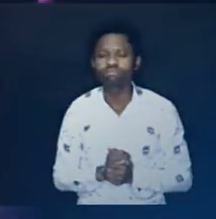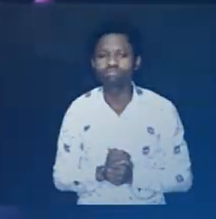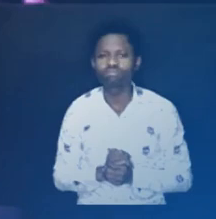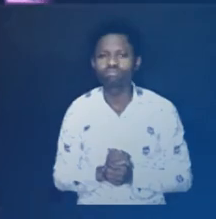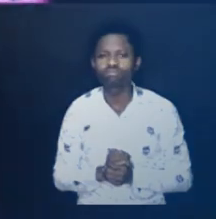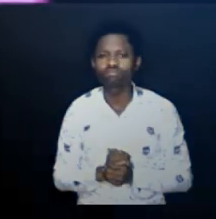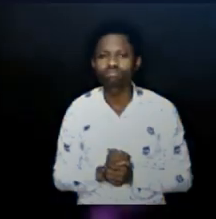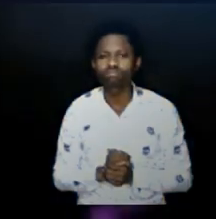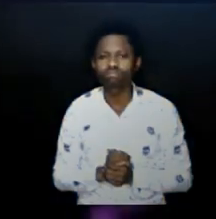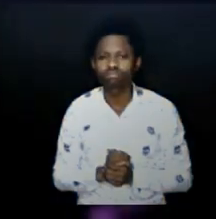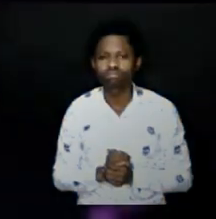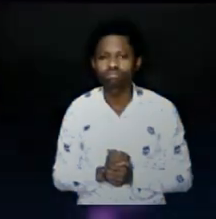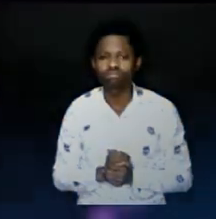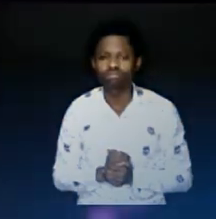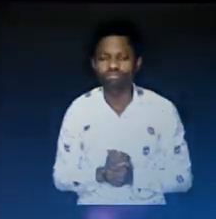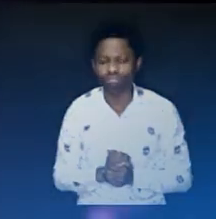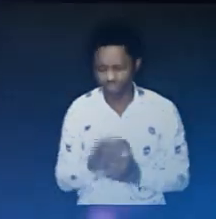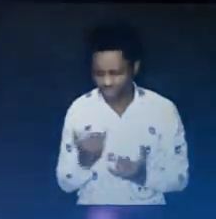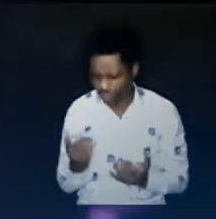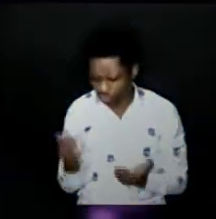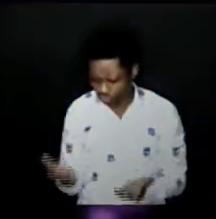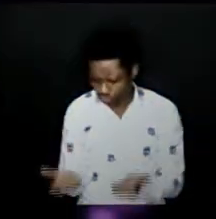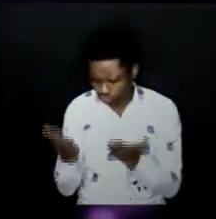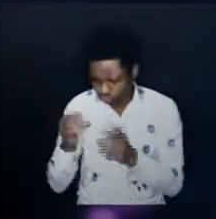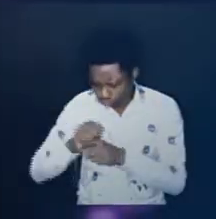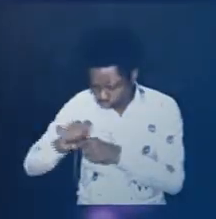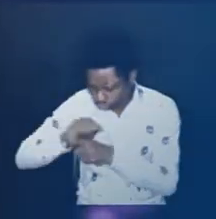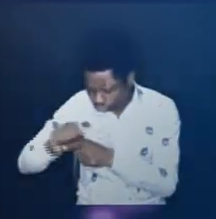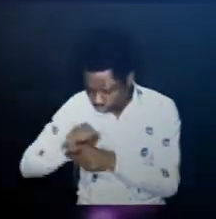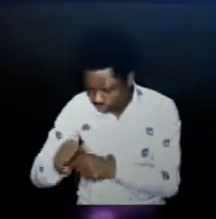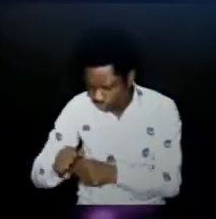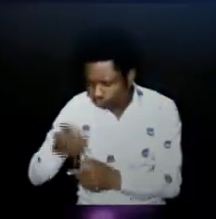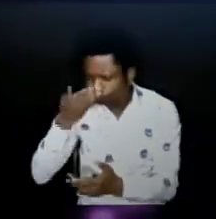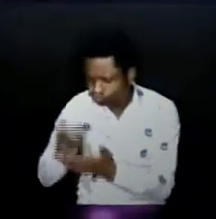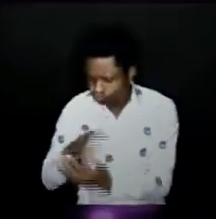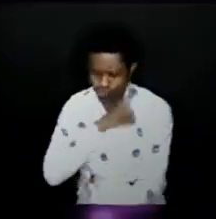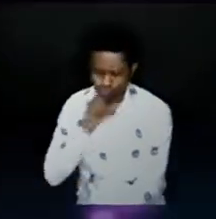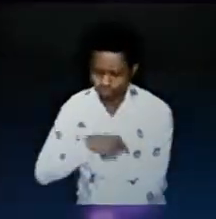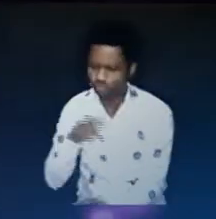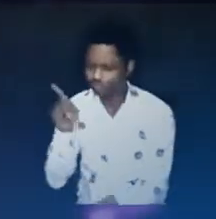raise capable people.